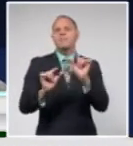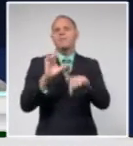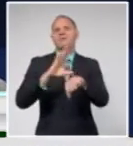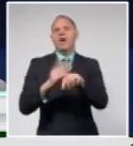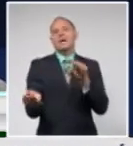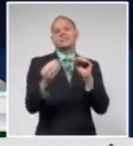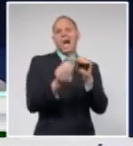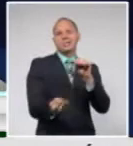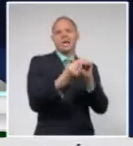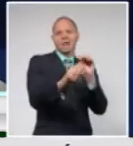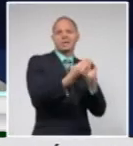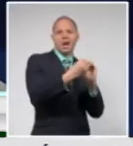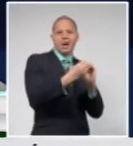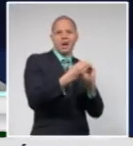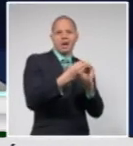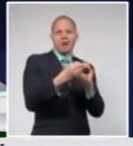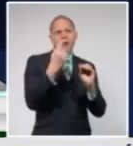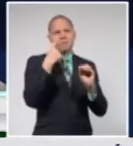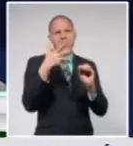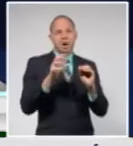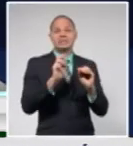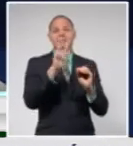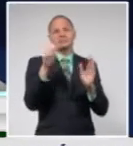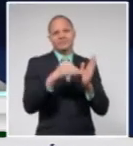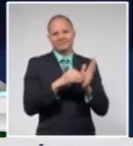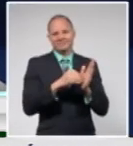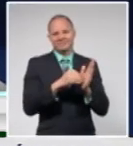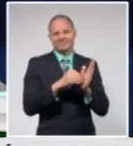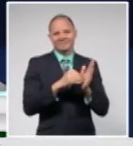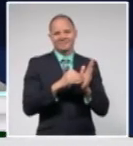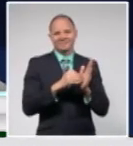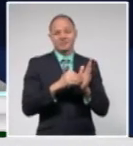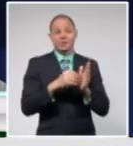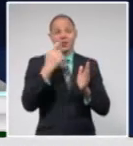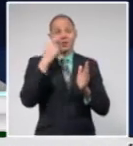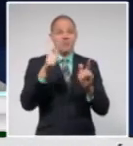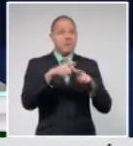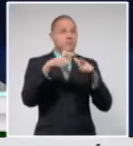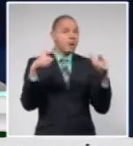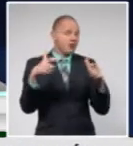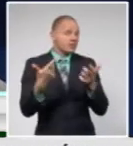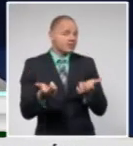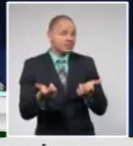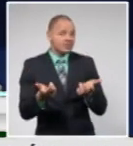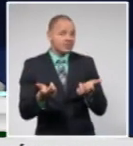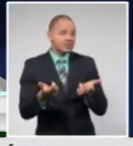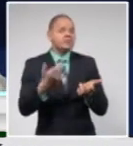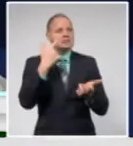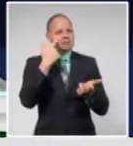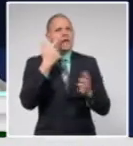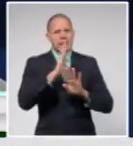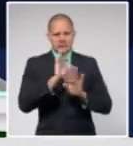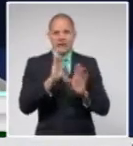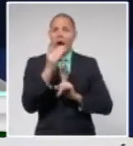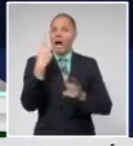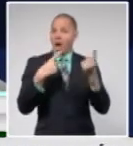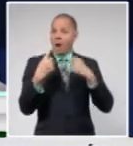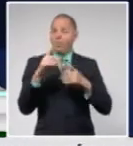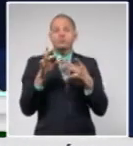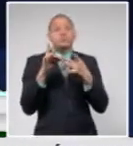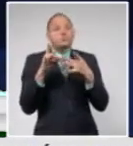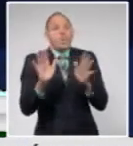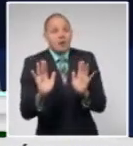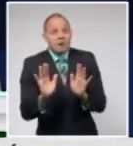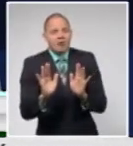cases and 1 imported case, for a total of 427 people, or 9.7%, that have